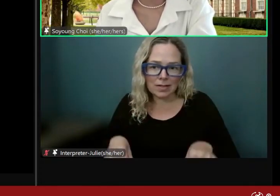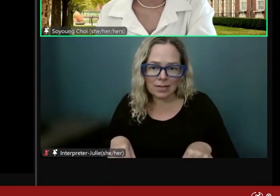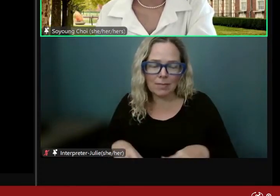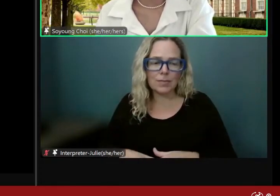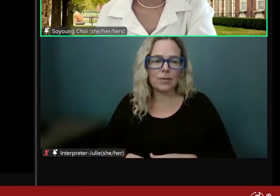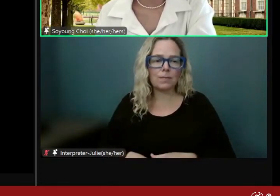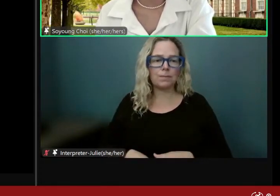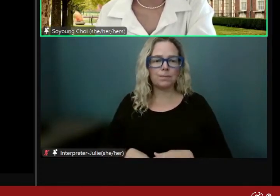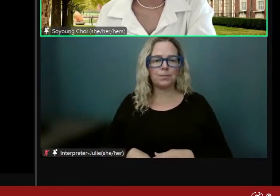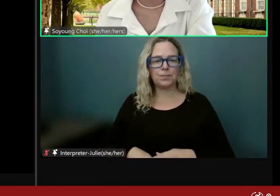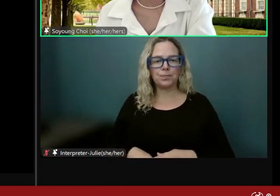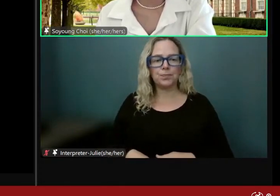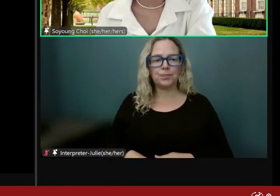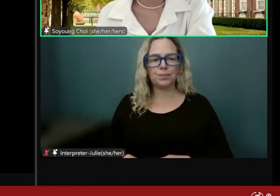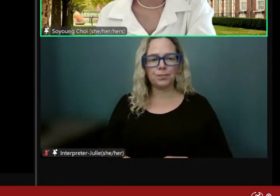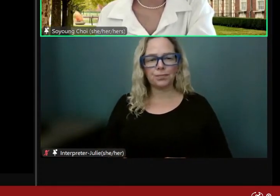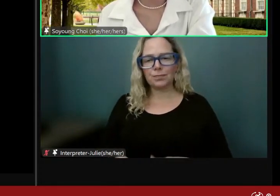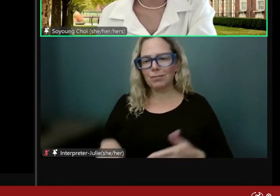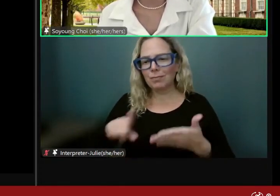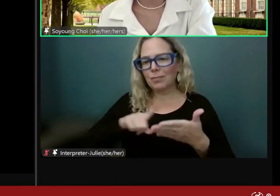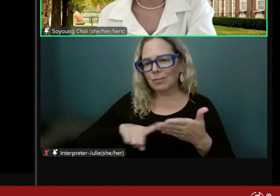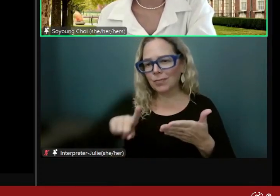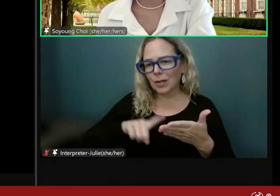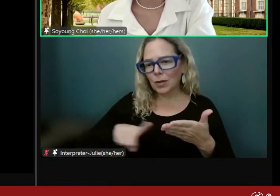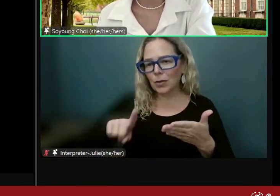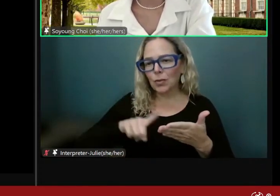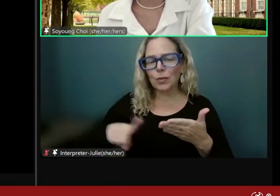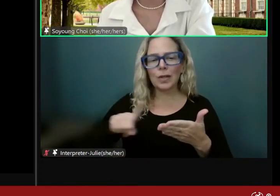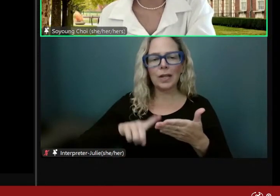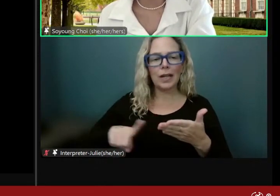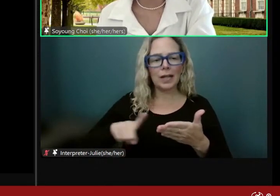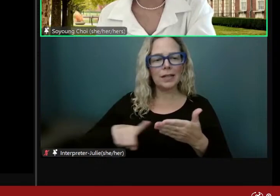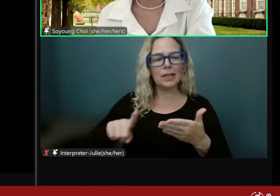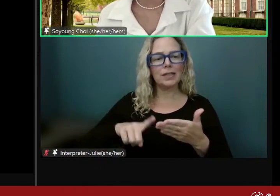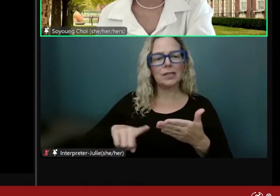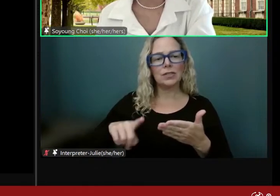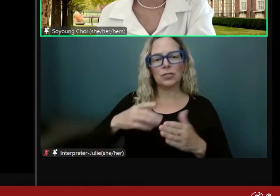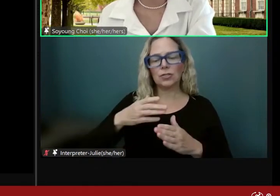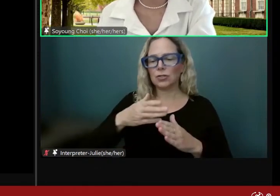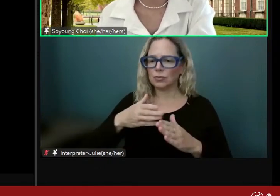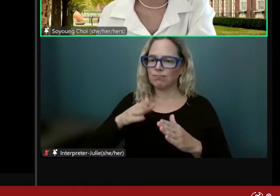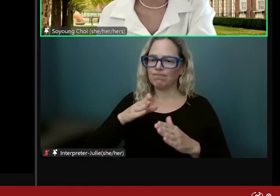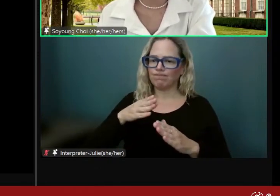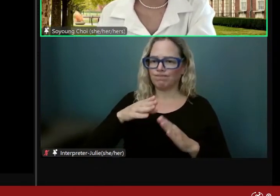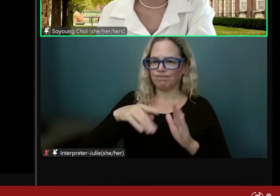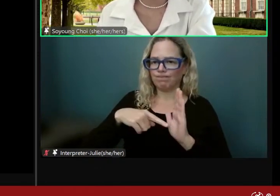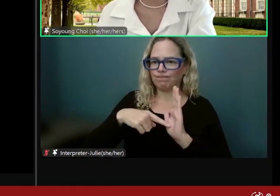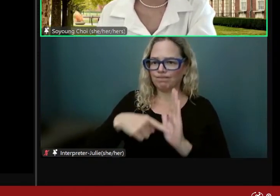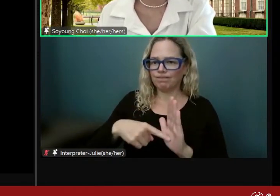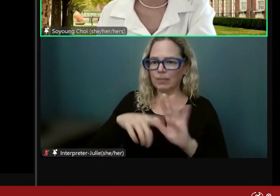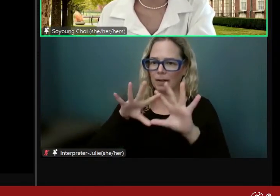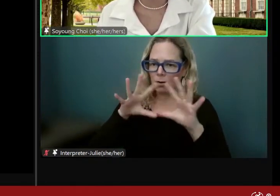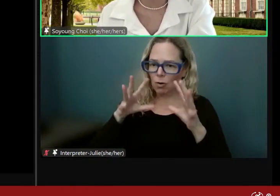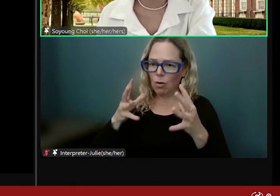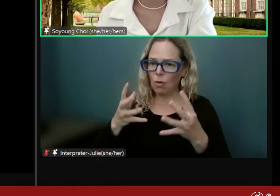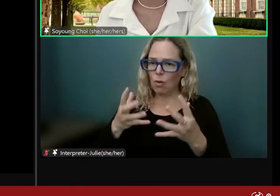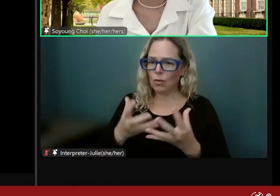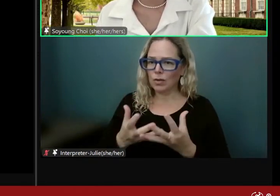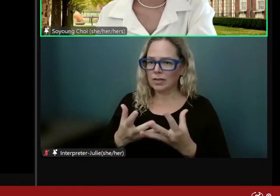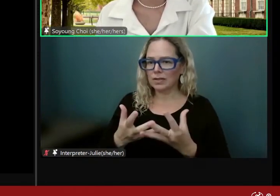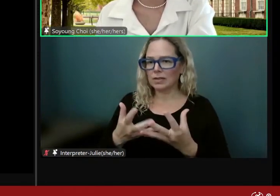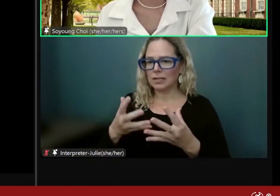Previous research emphasized training clinicians to implement holistic practices for patients with